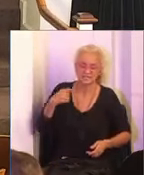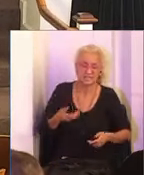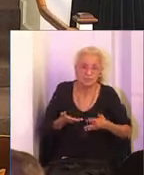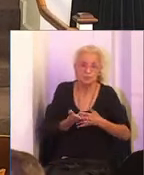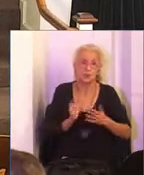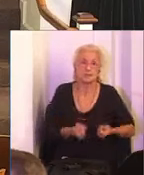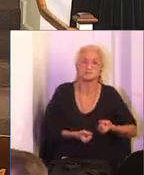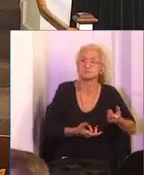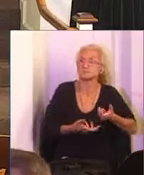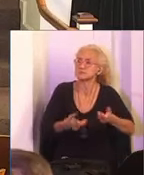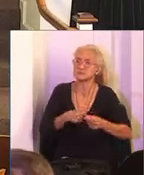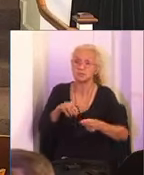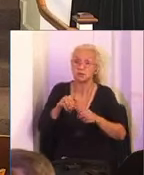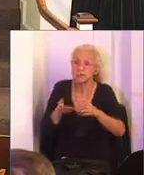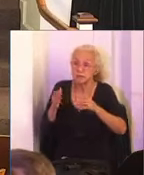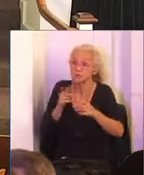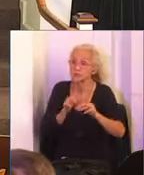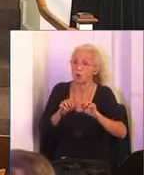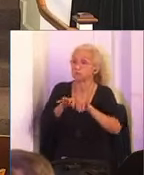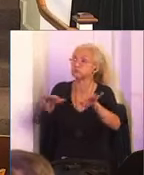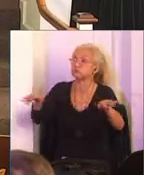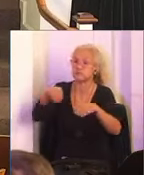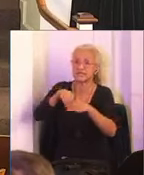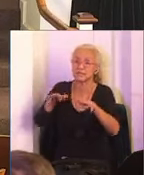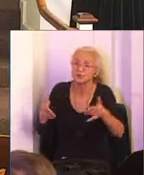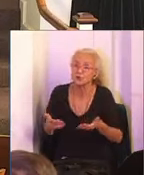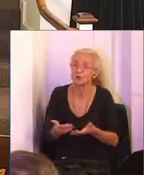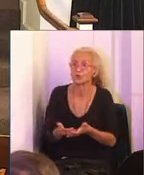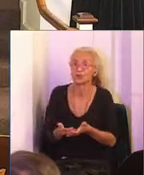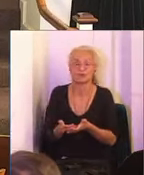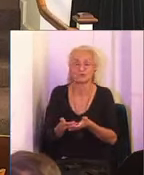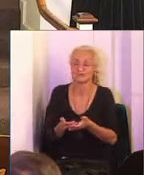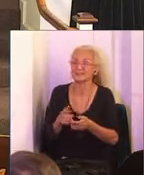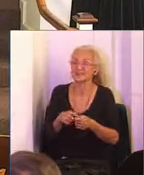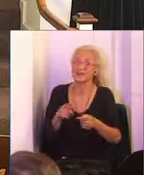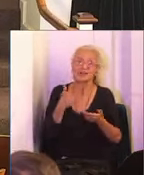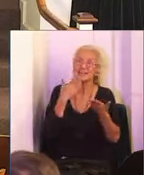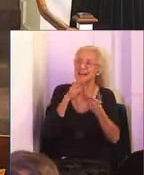out into a world that needs us. We ask in the name of Jesus our Christ